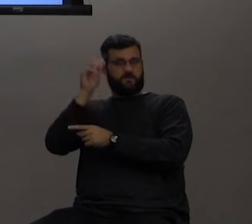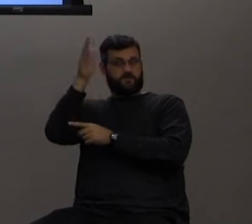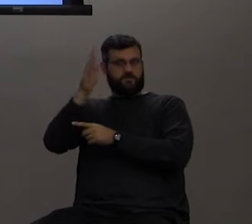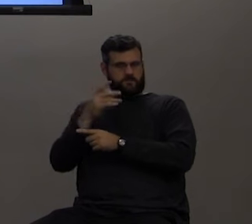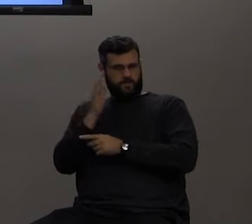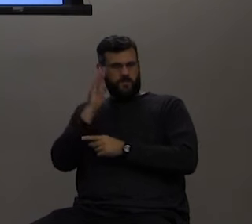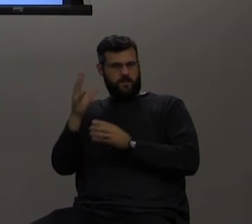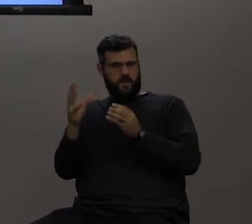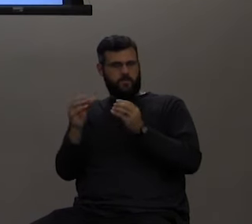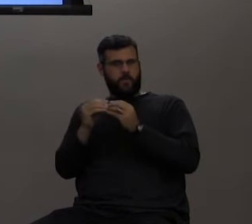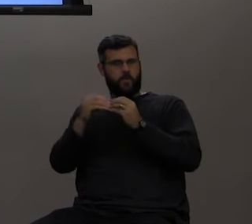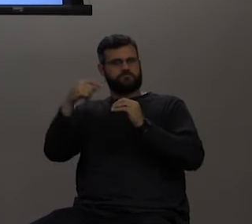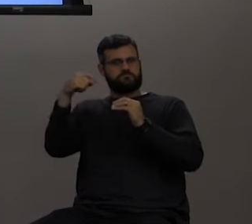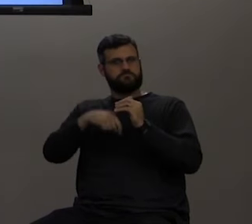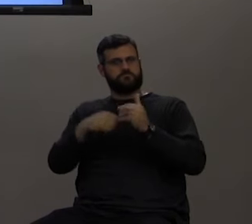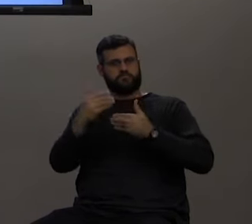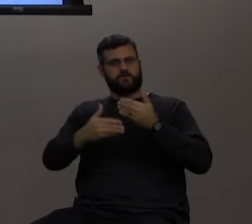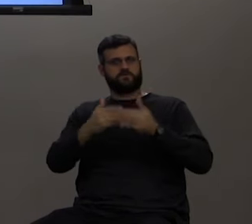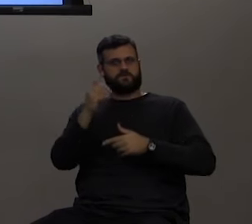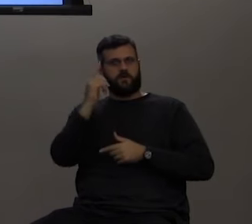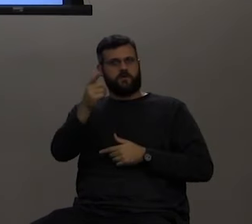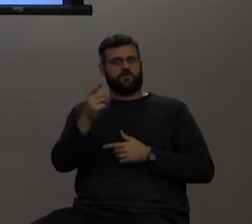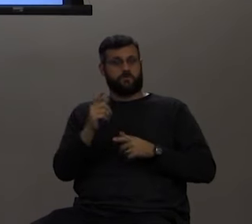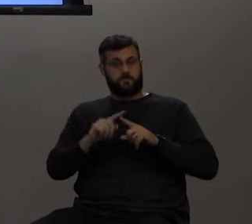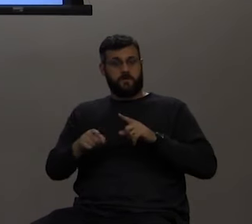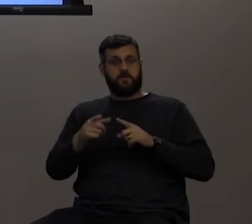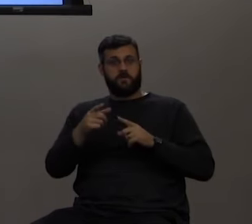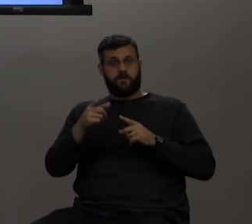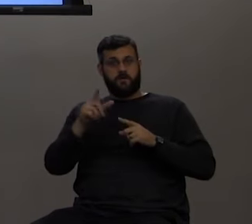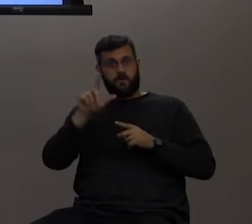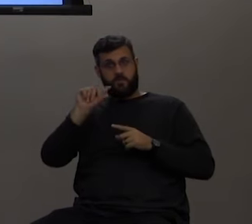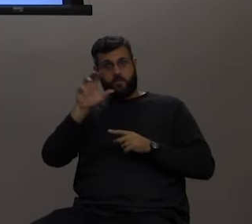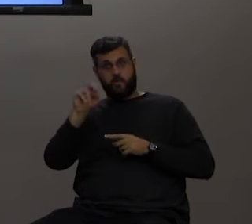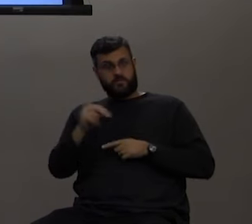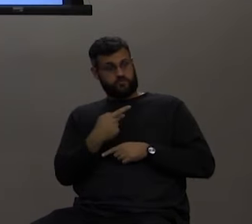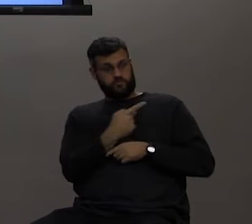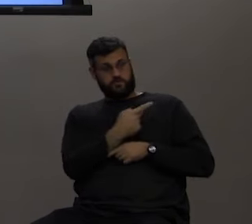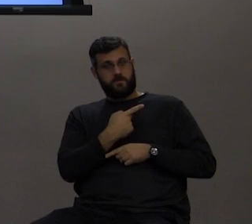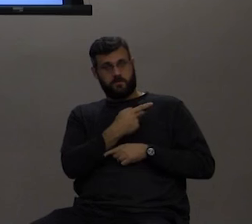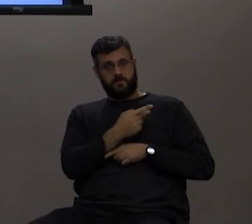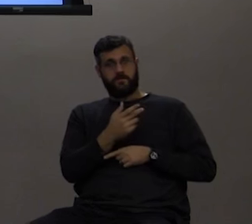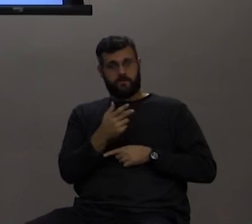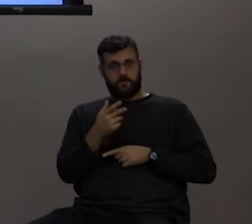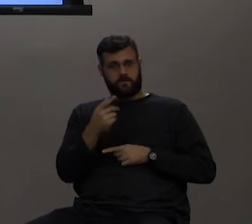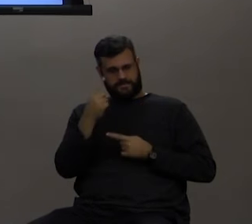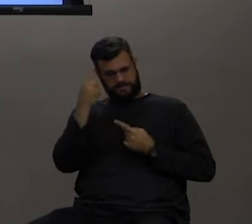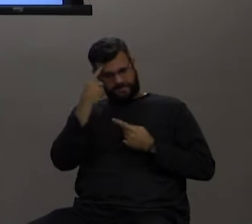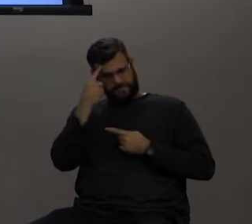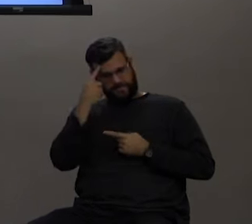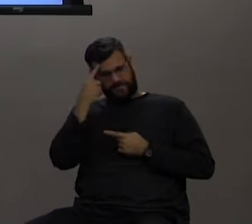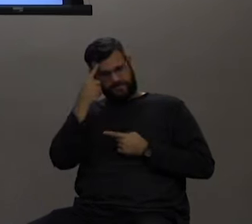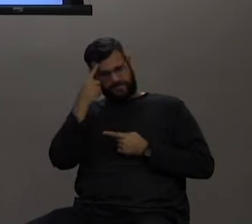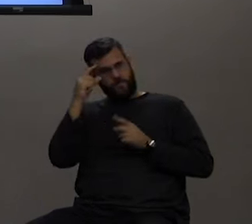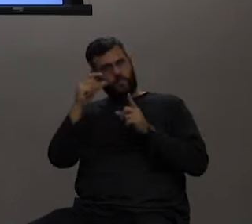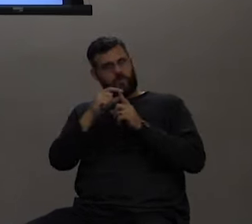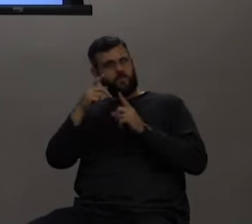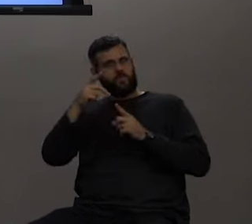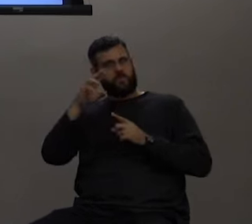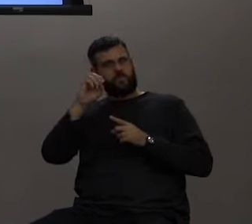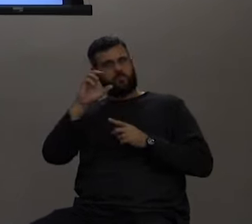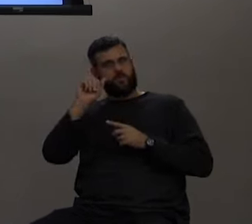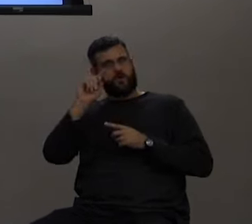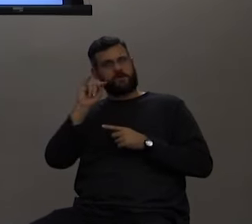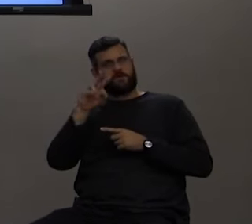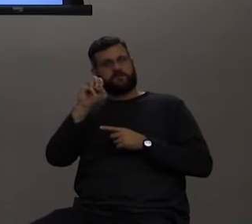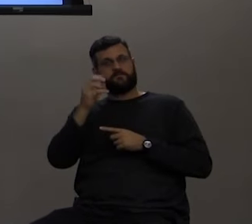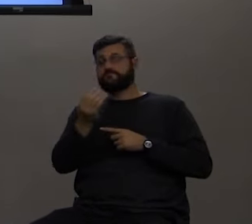we get into the process, but Lauren and I were very thoughtful about the term proactive by